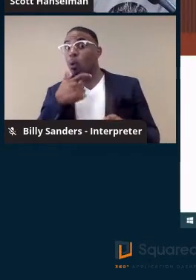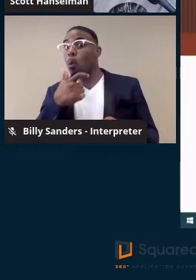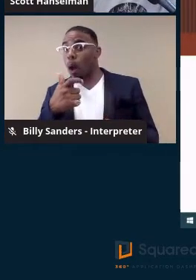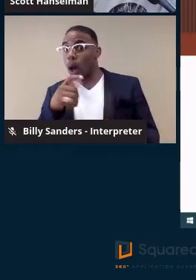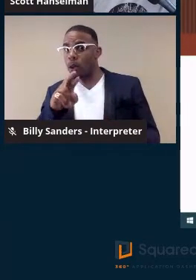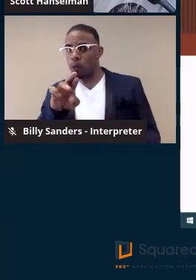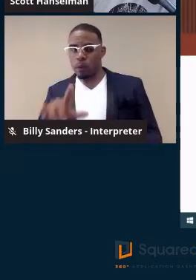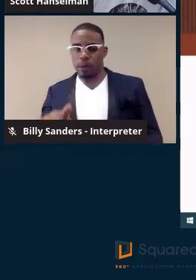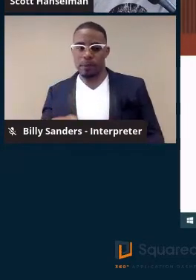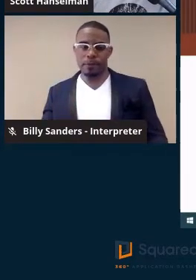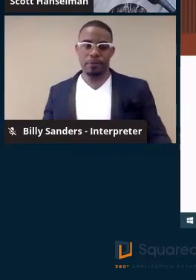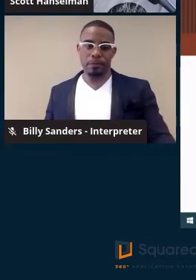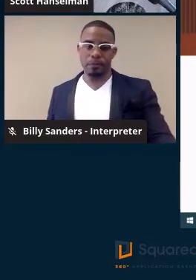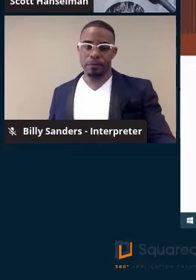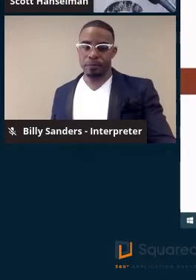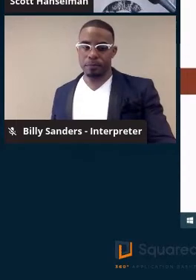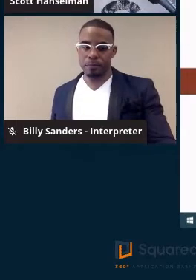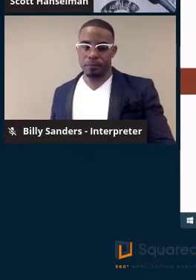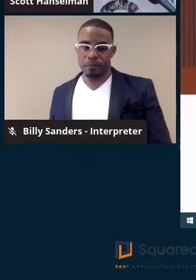URL.